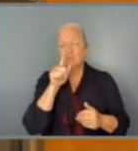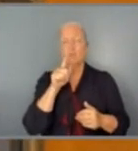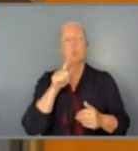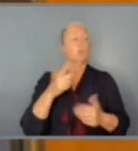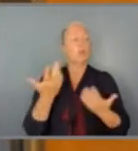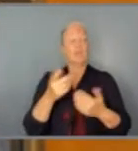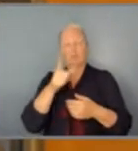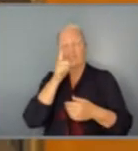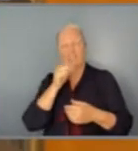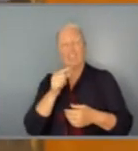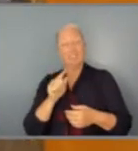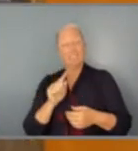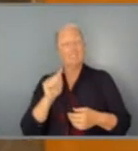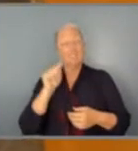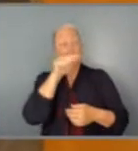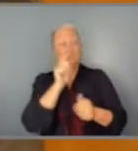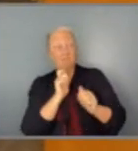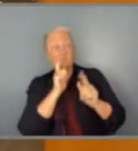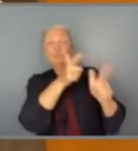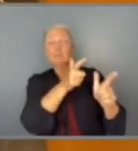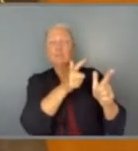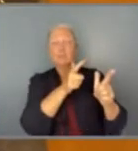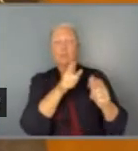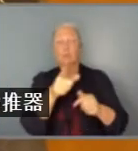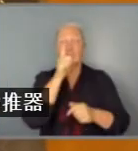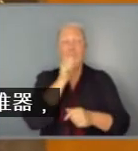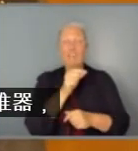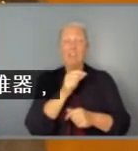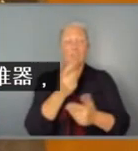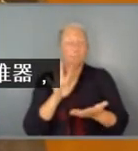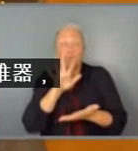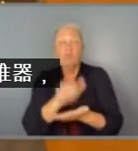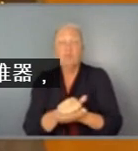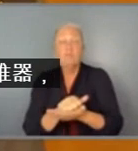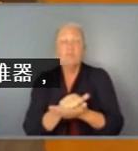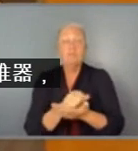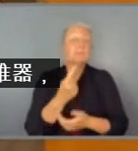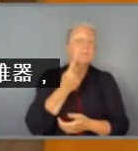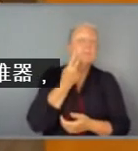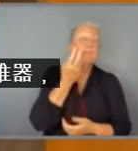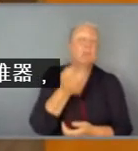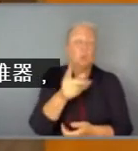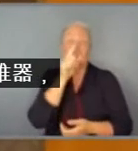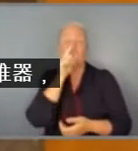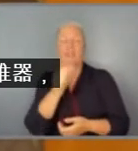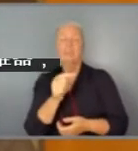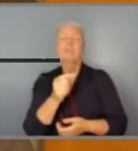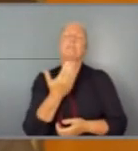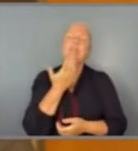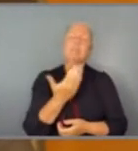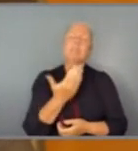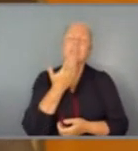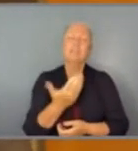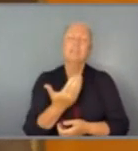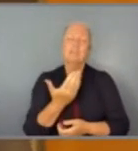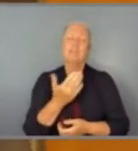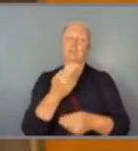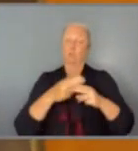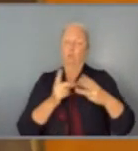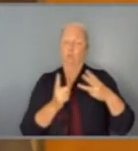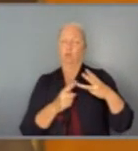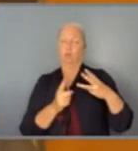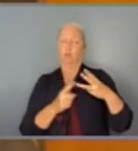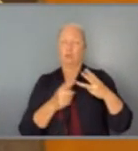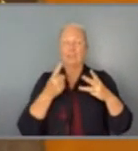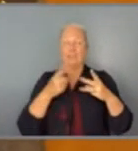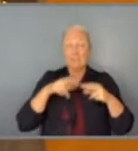onto the booking system right now and still get booster bookings within the next few days. So I do please encourage everybody who wants to get a booster to